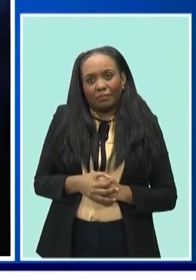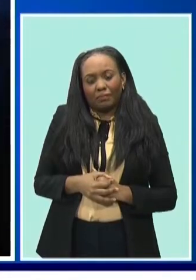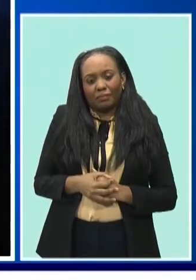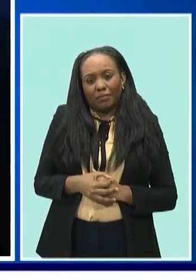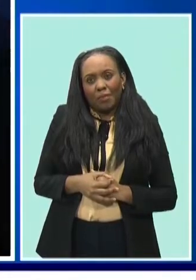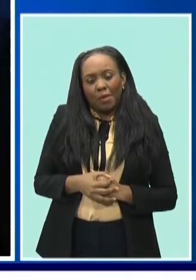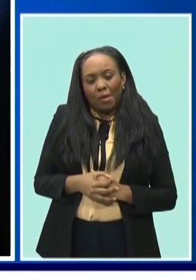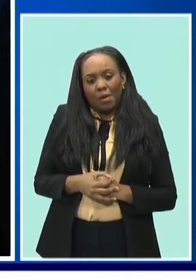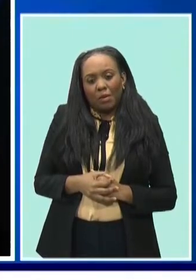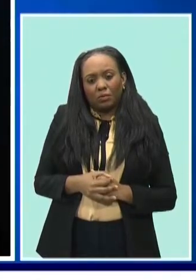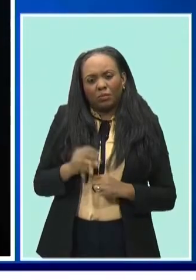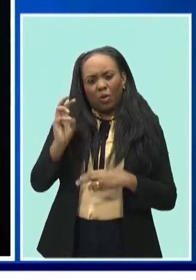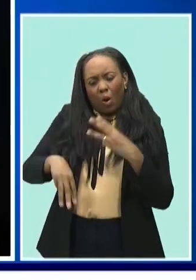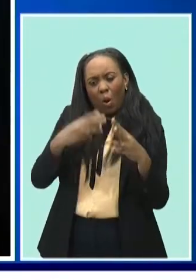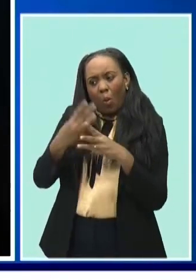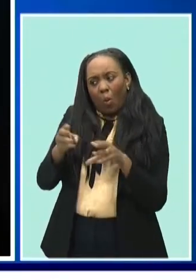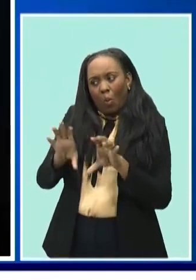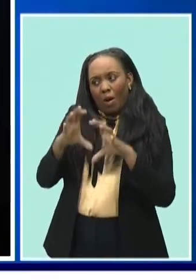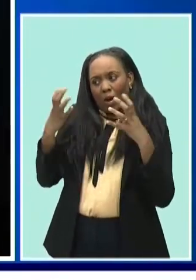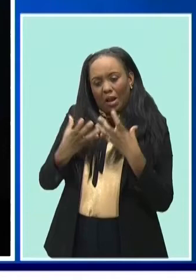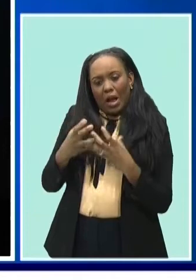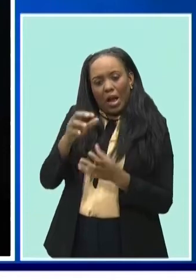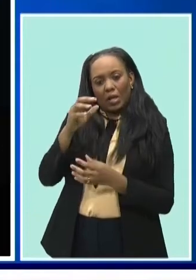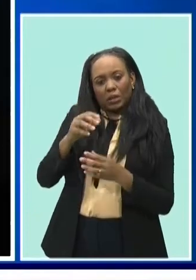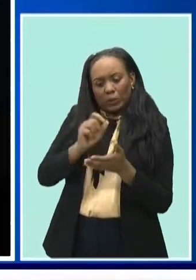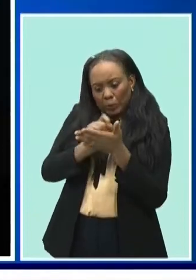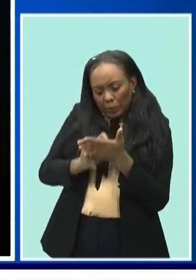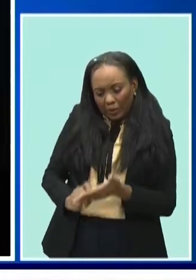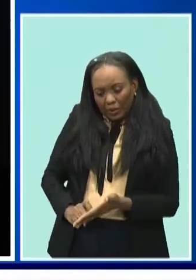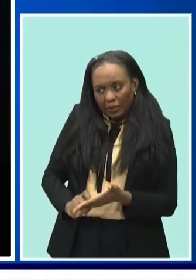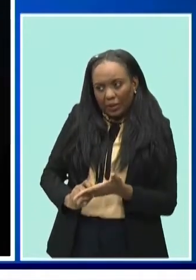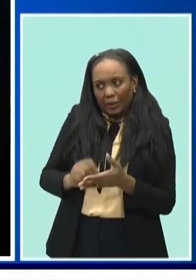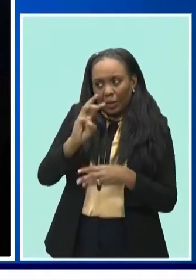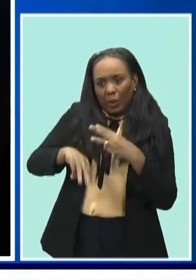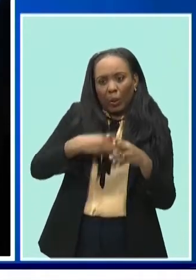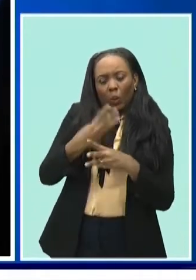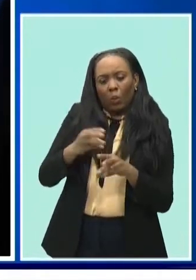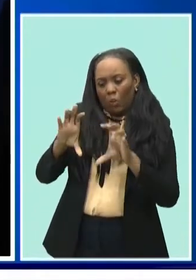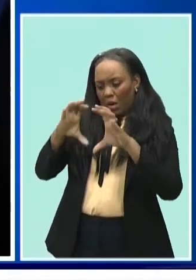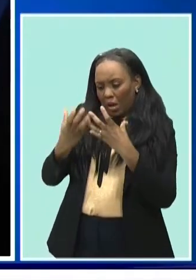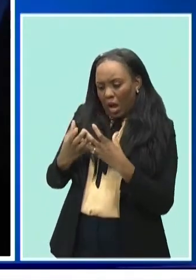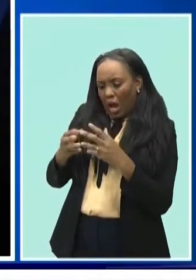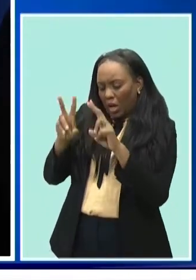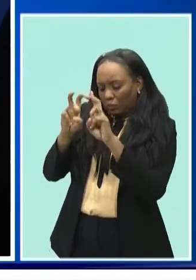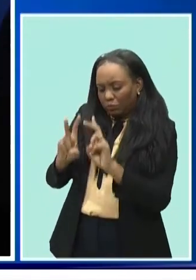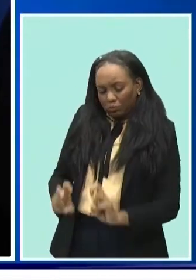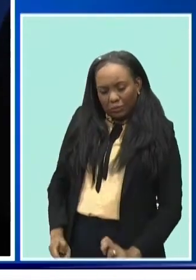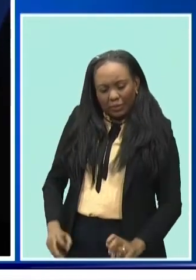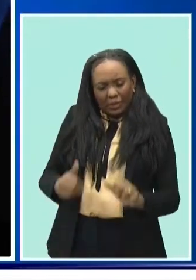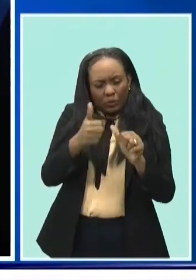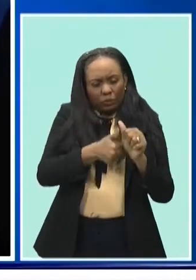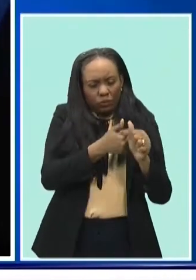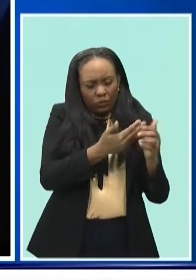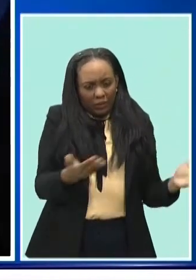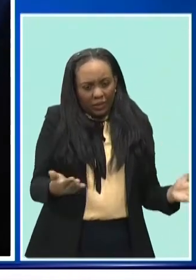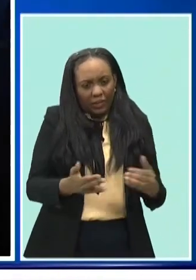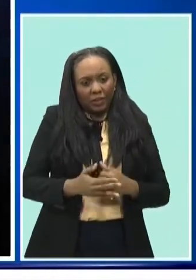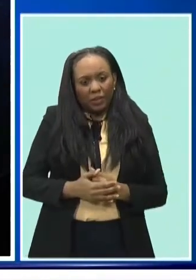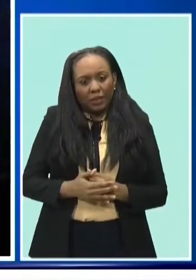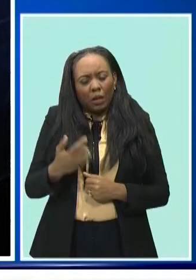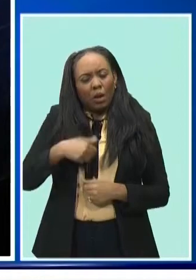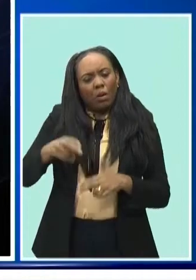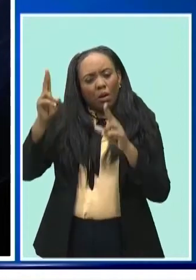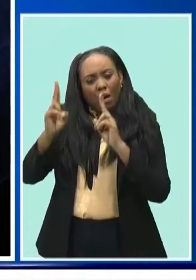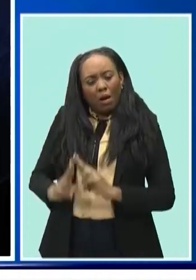World-class journalism looks like. It behoves us all to revisit the tenets of the Fourth Estate and honor